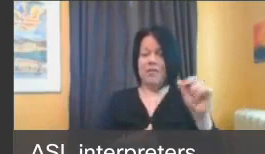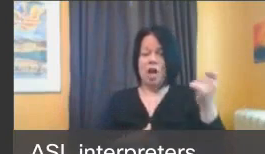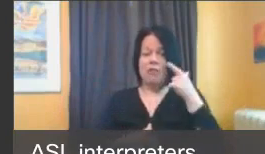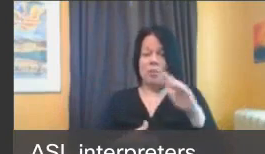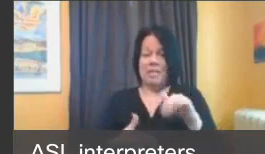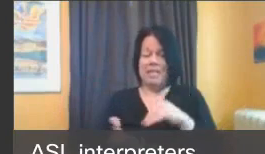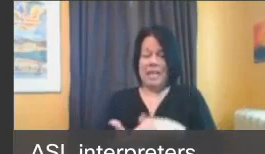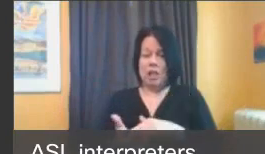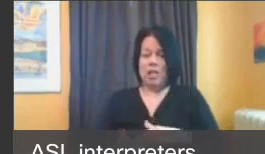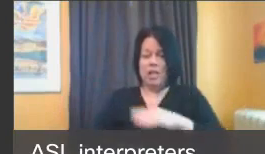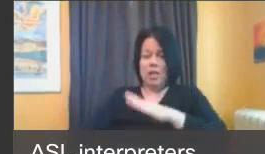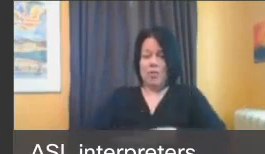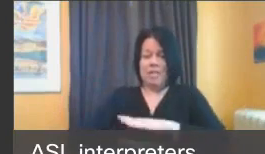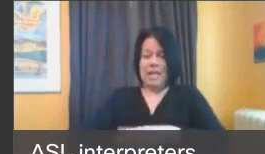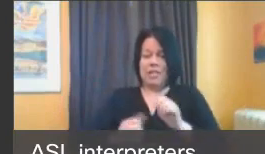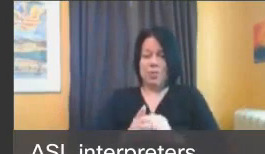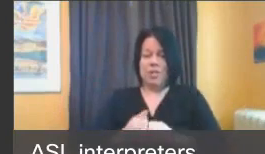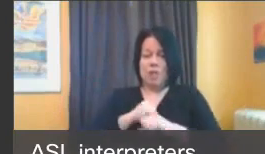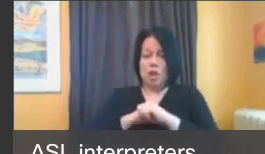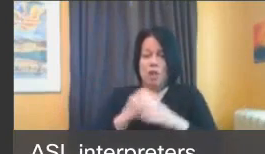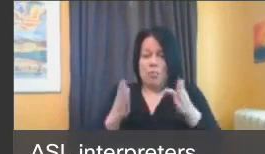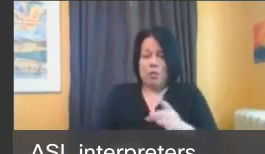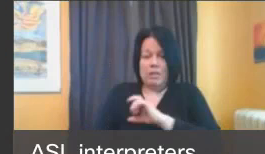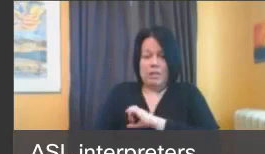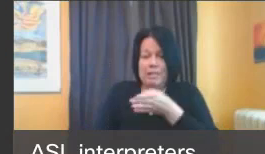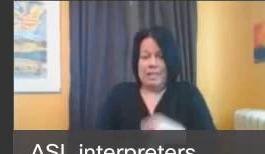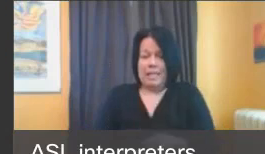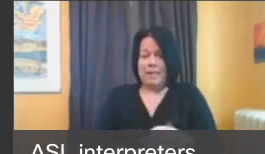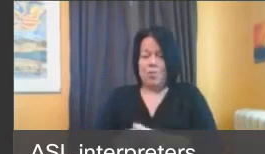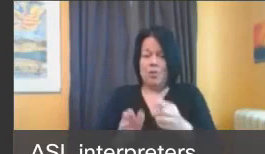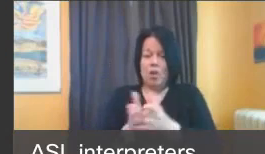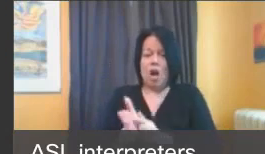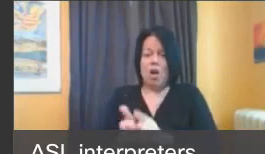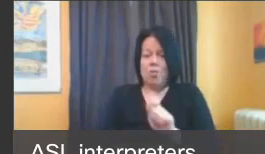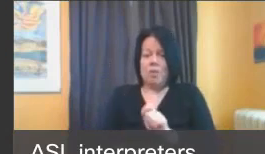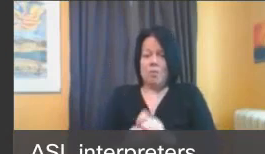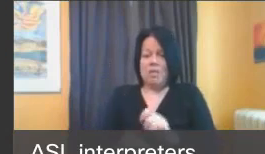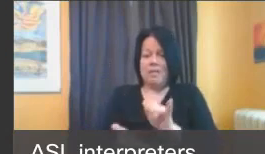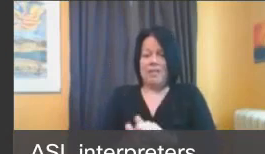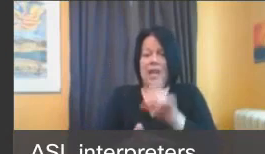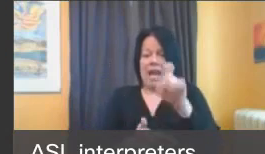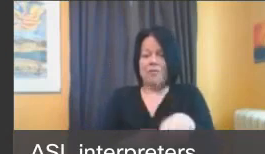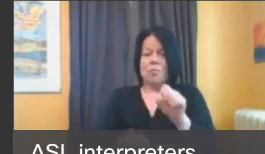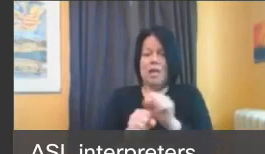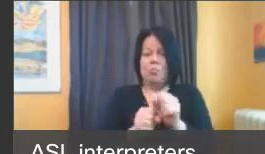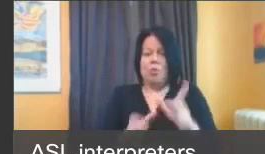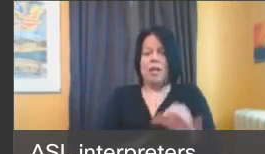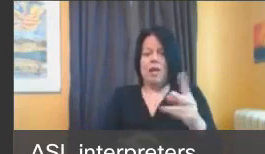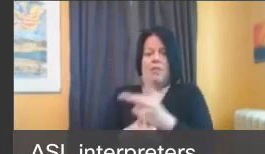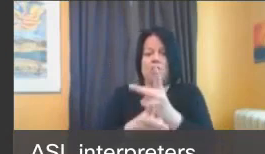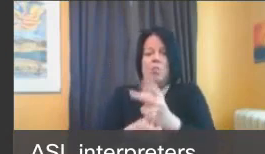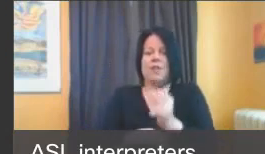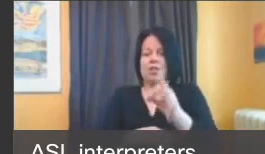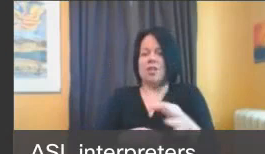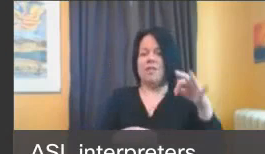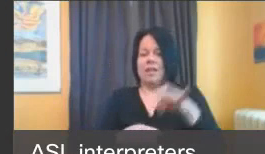there's a desk there with the security guard. But the law is very specific that they have to be employees of the supervisor of elections.